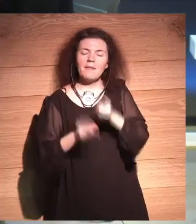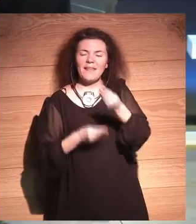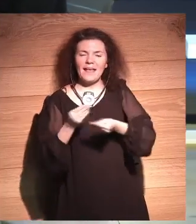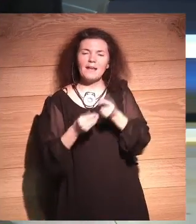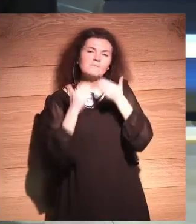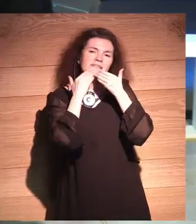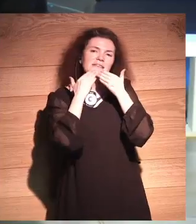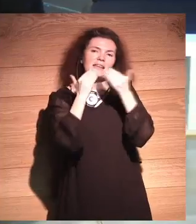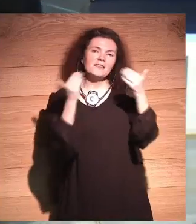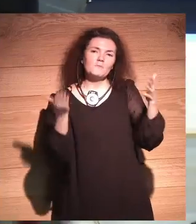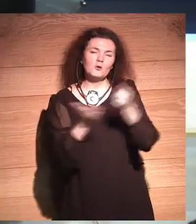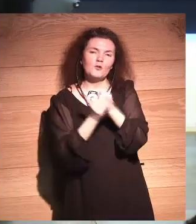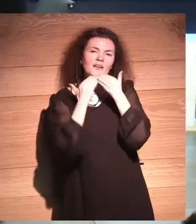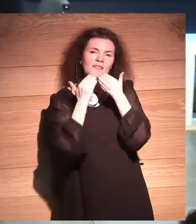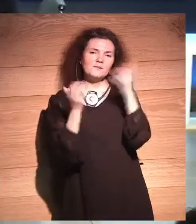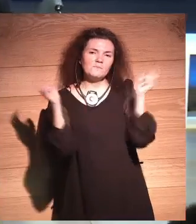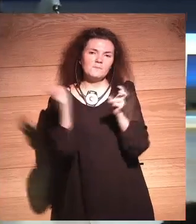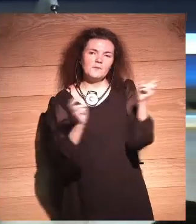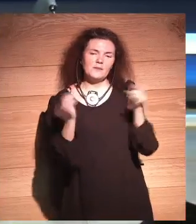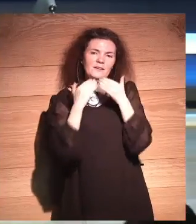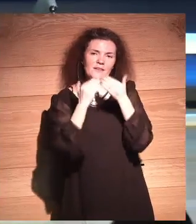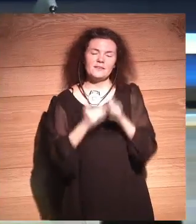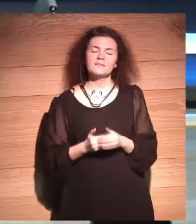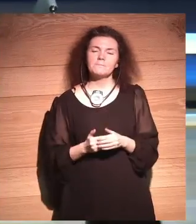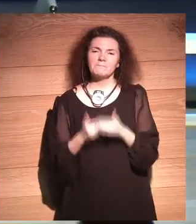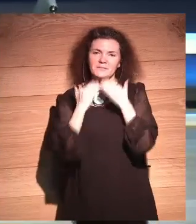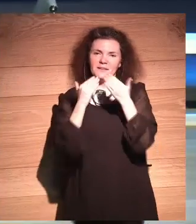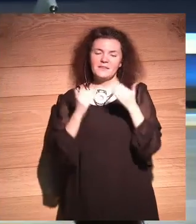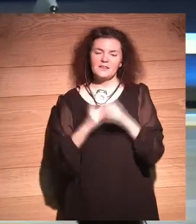take this lesson home. Thank you very much and for your attention. Thank you for coming. Bye bye.